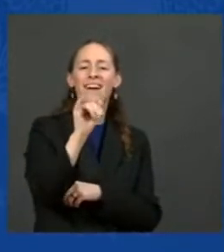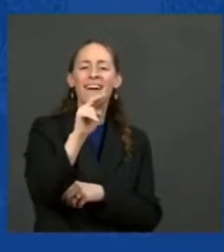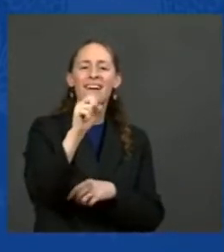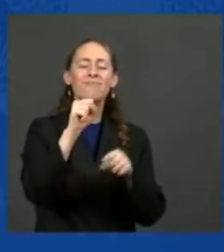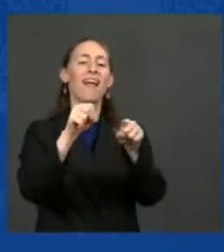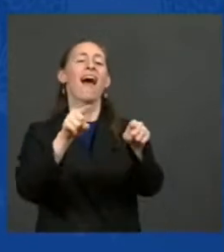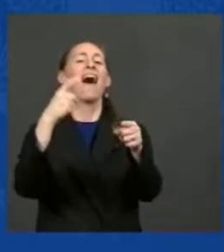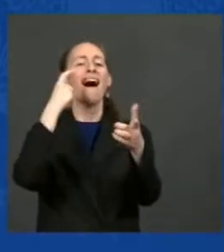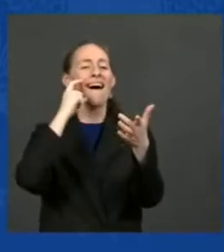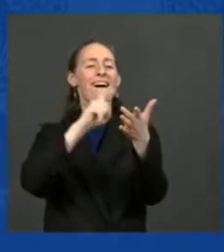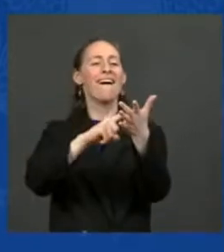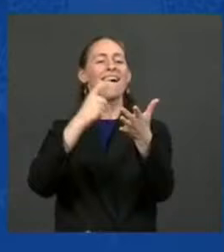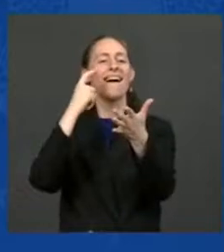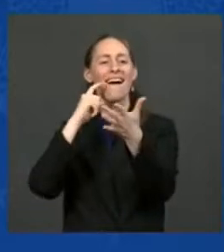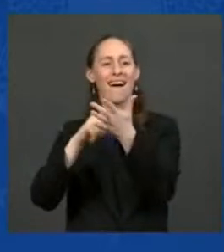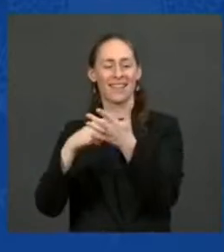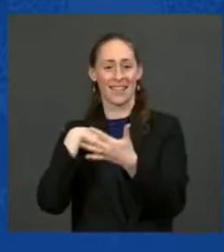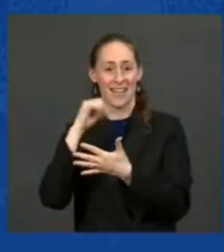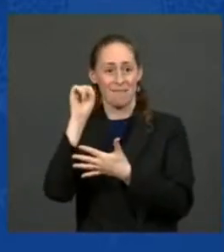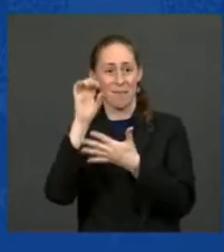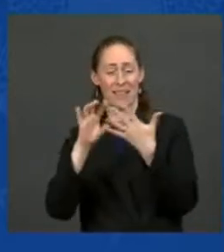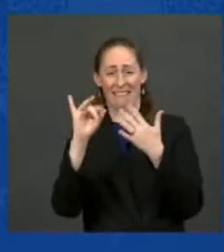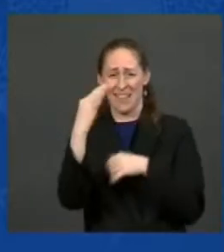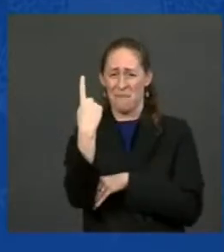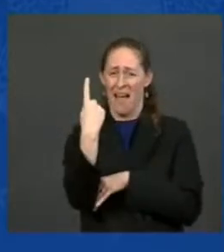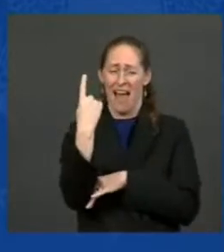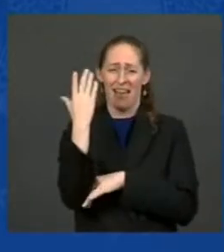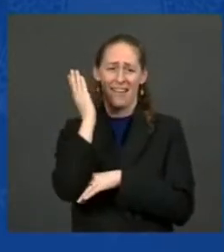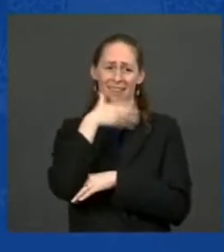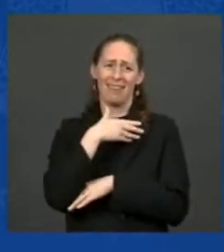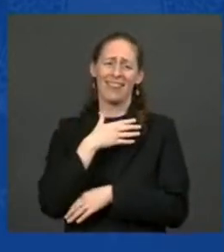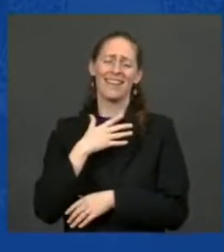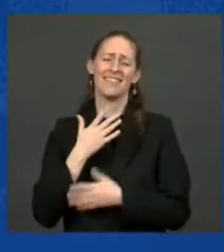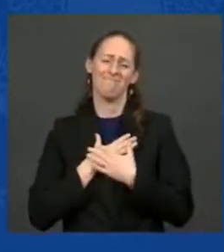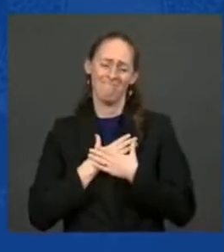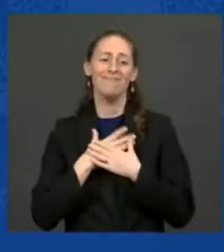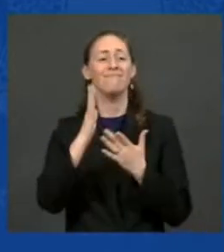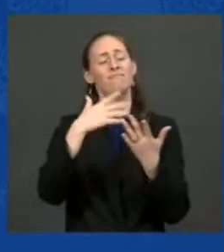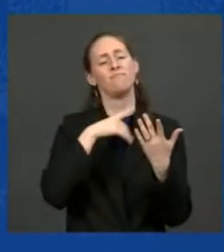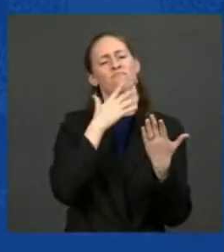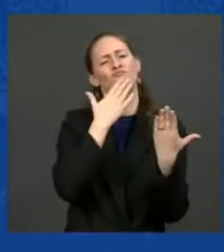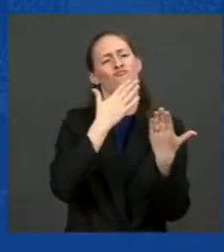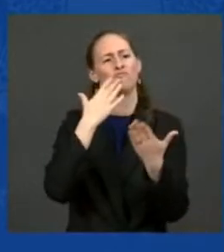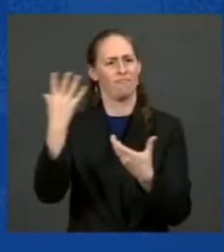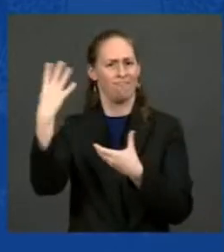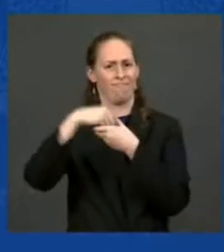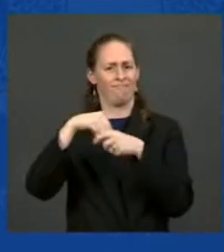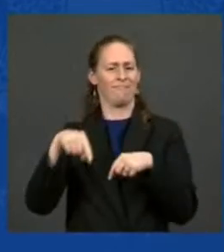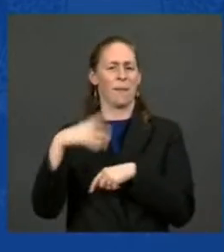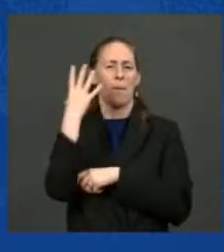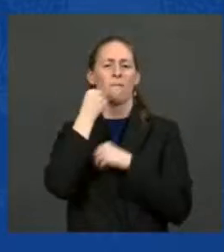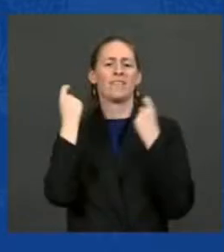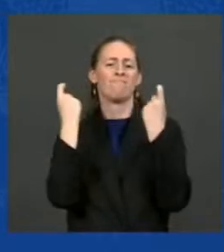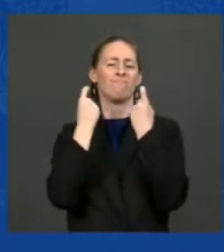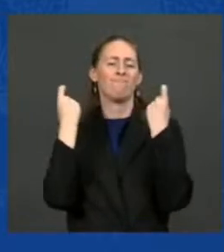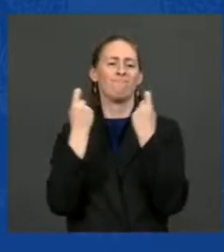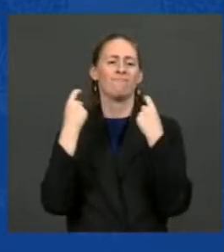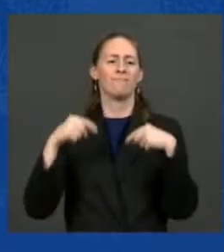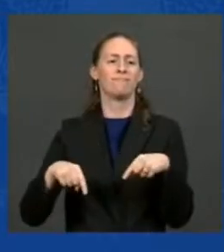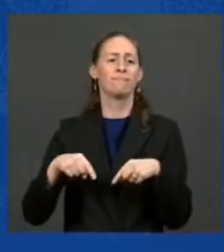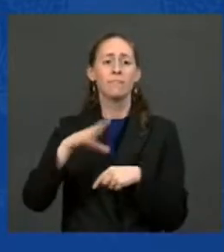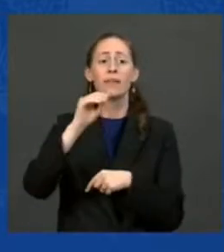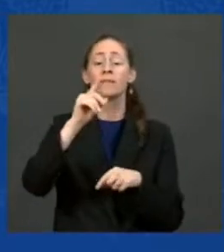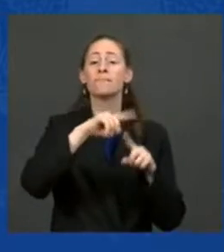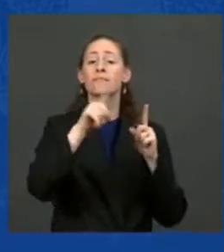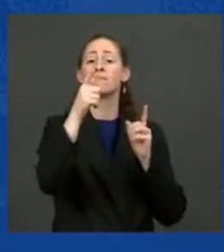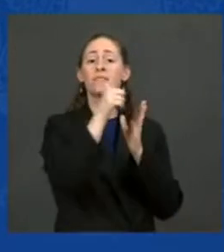think I got them all. If I left someone out, tell me. But I thank you all for being here and being a part of this day, and our legislative leaders in the General